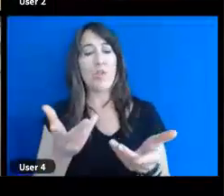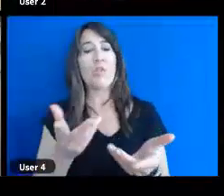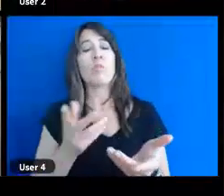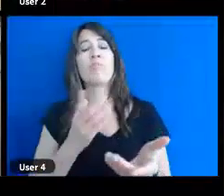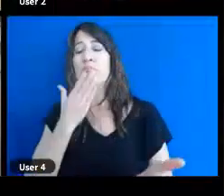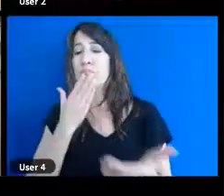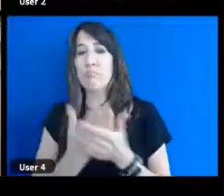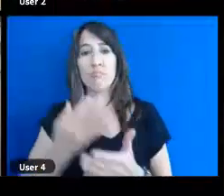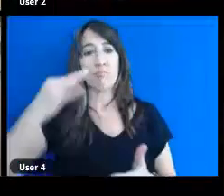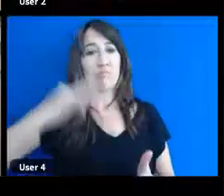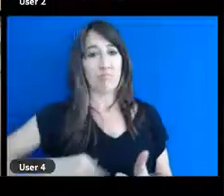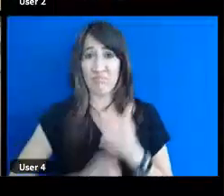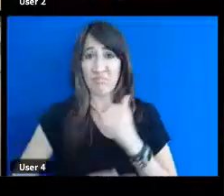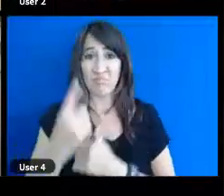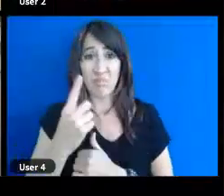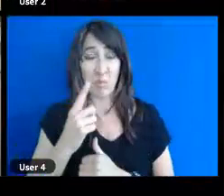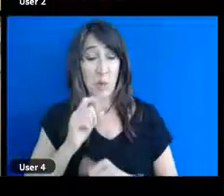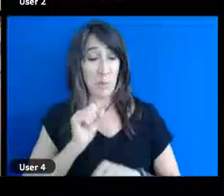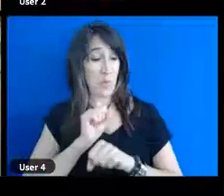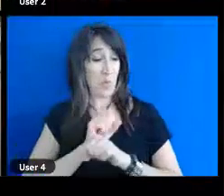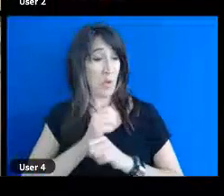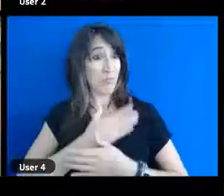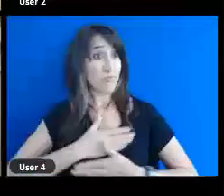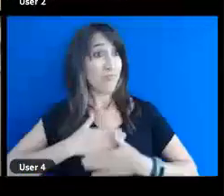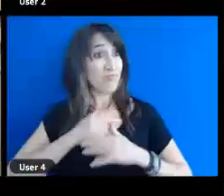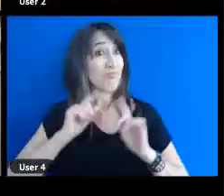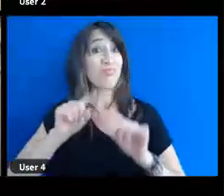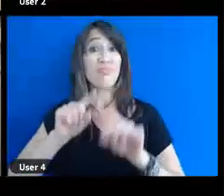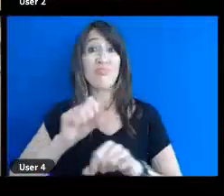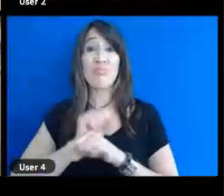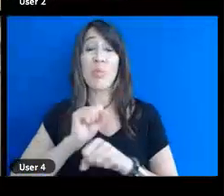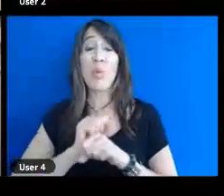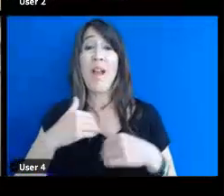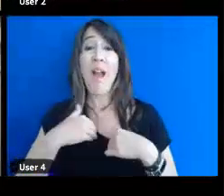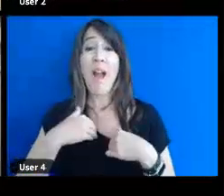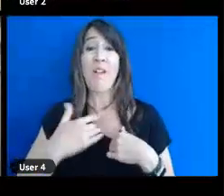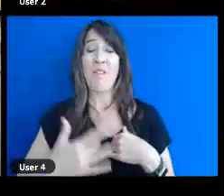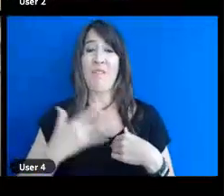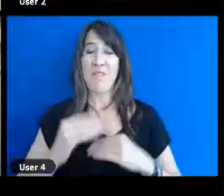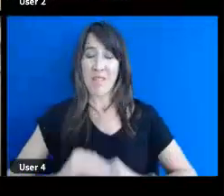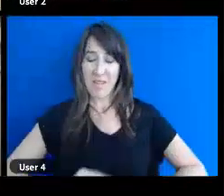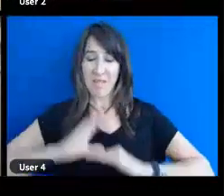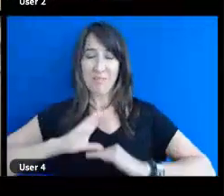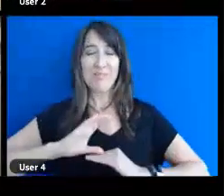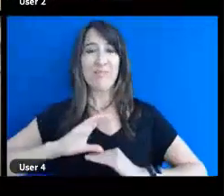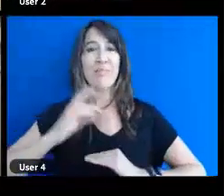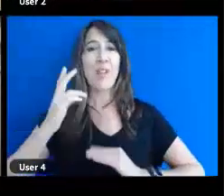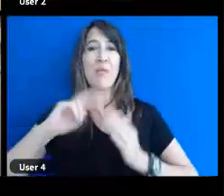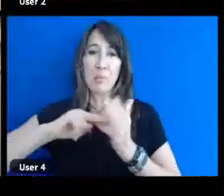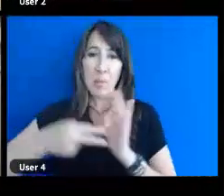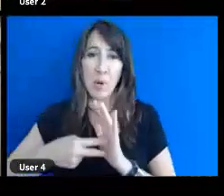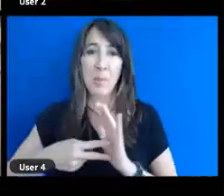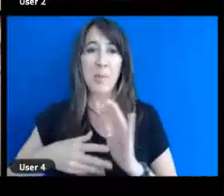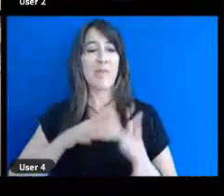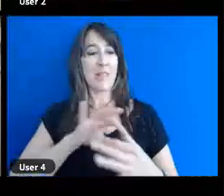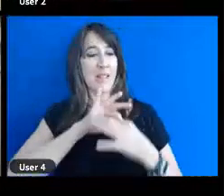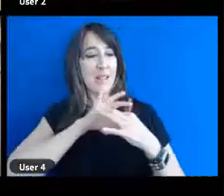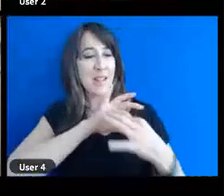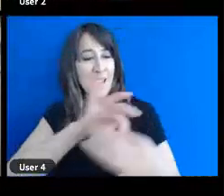in the value of everyone in the workplace, it really pays off. When employees enjoy coming into work, there's such a real sense of